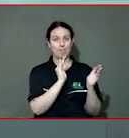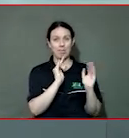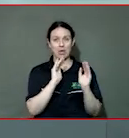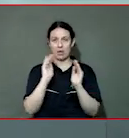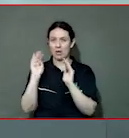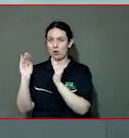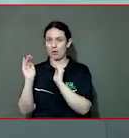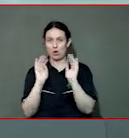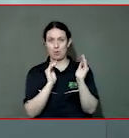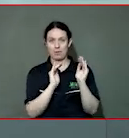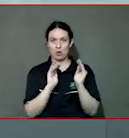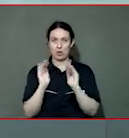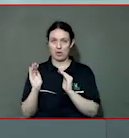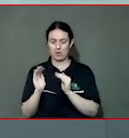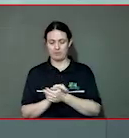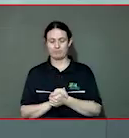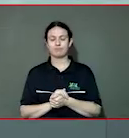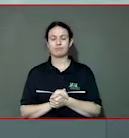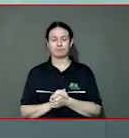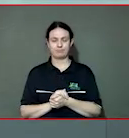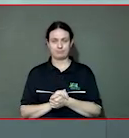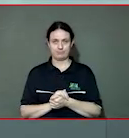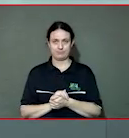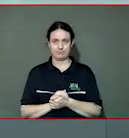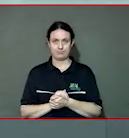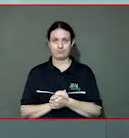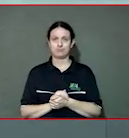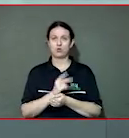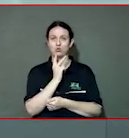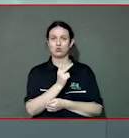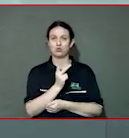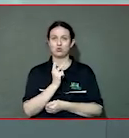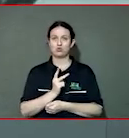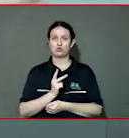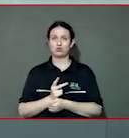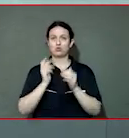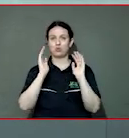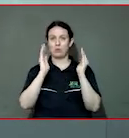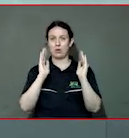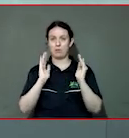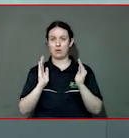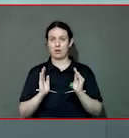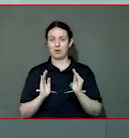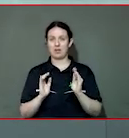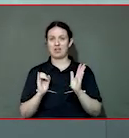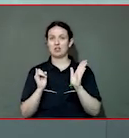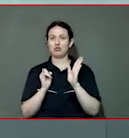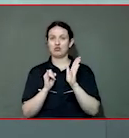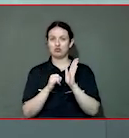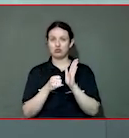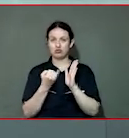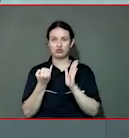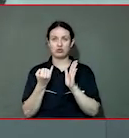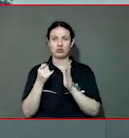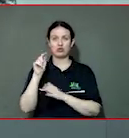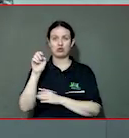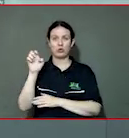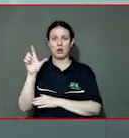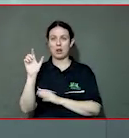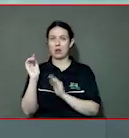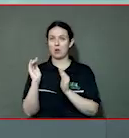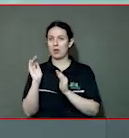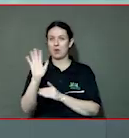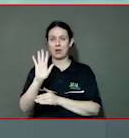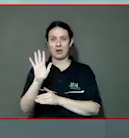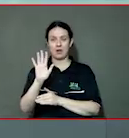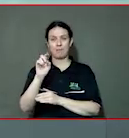2 at a time. You can't just compare the total for them. So you must compare them.